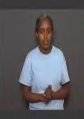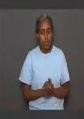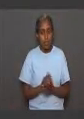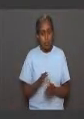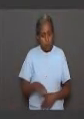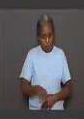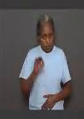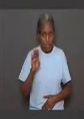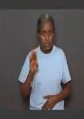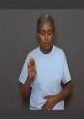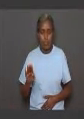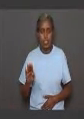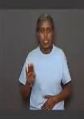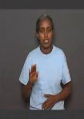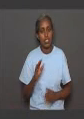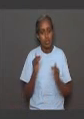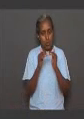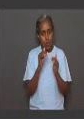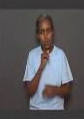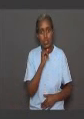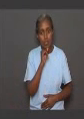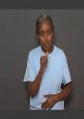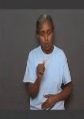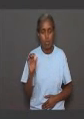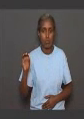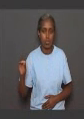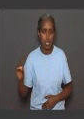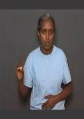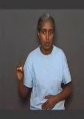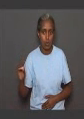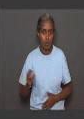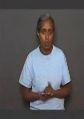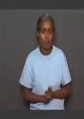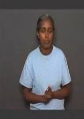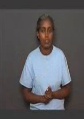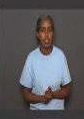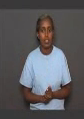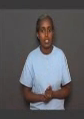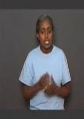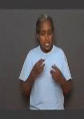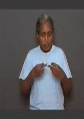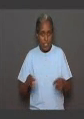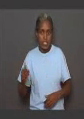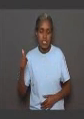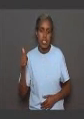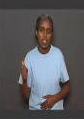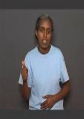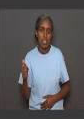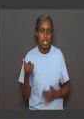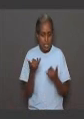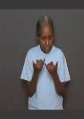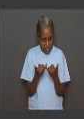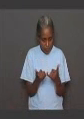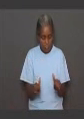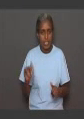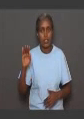Provided b is not equal to 0, the phrase a divided